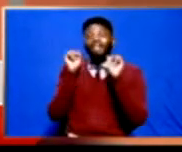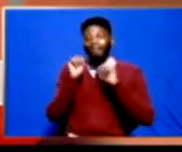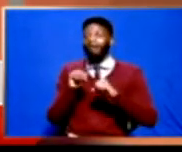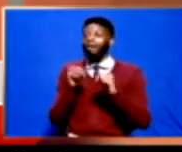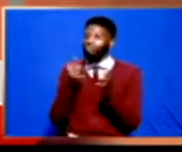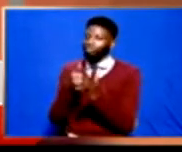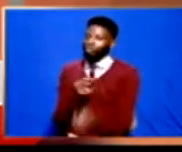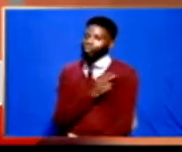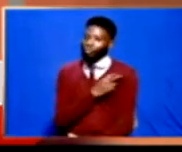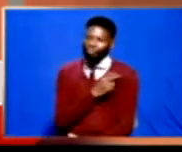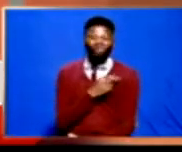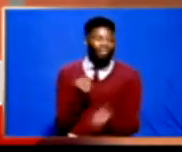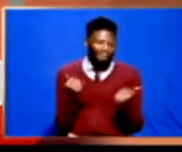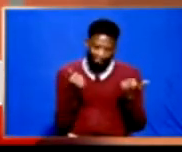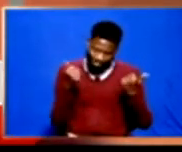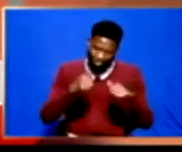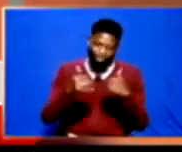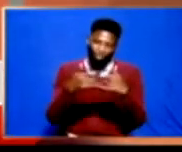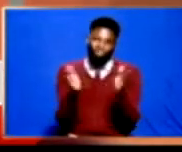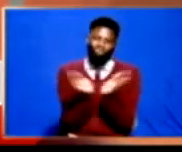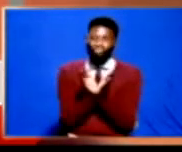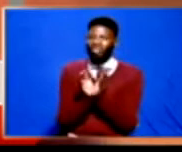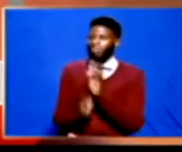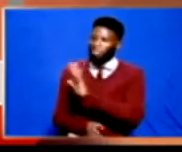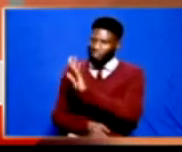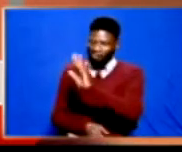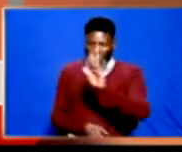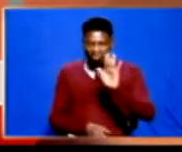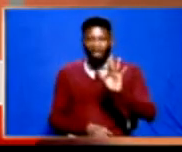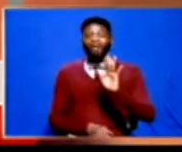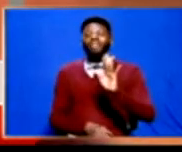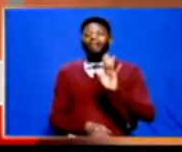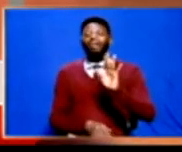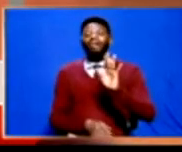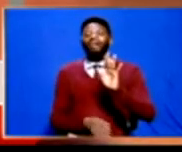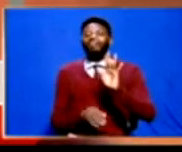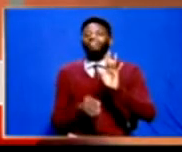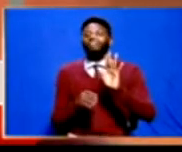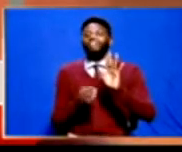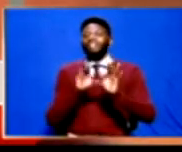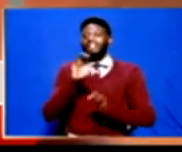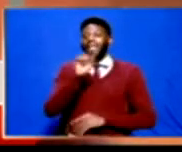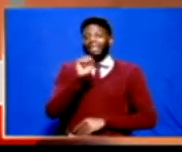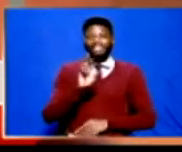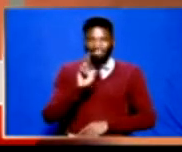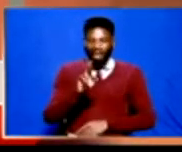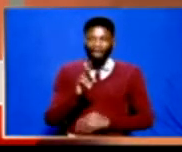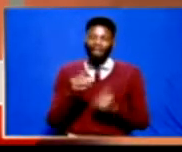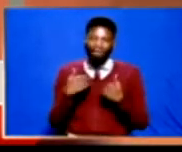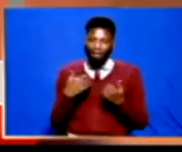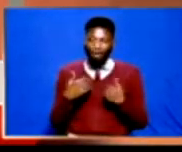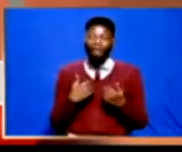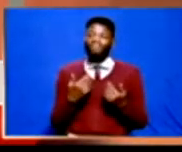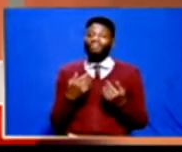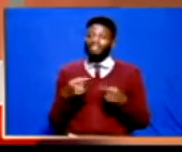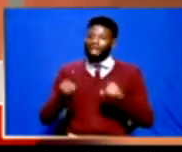any community-based CSR that the company might have, so that they are at the heart of making the decisions